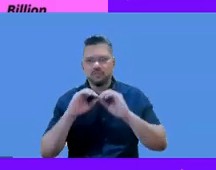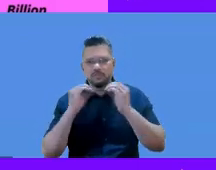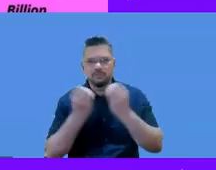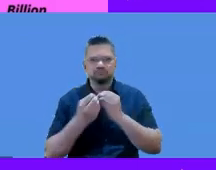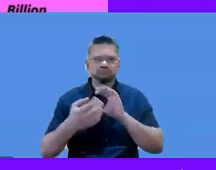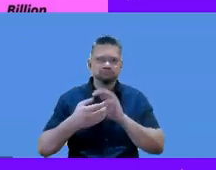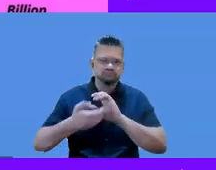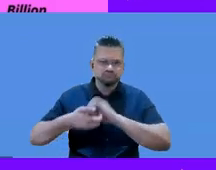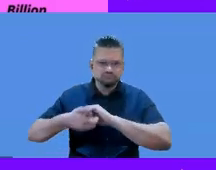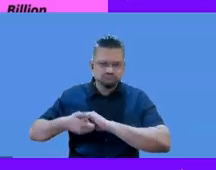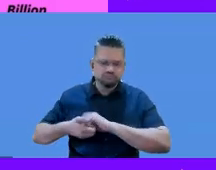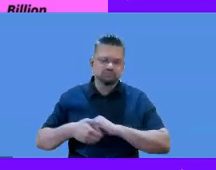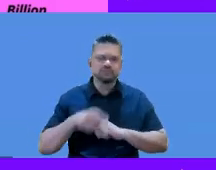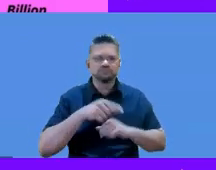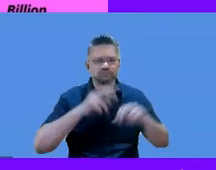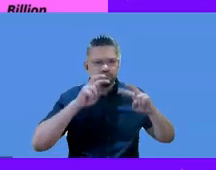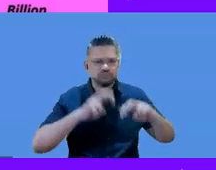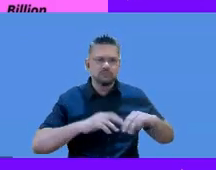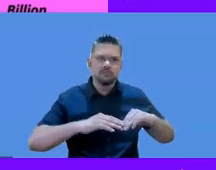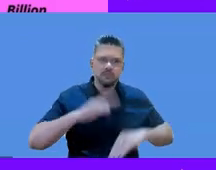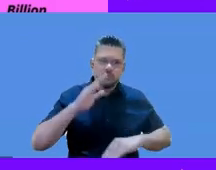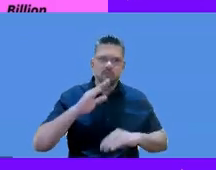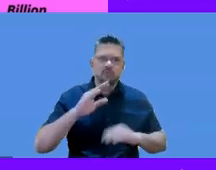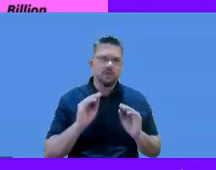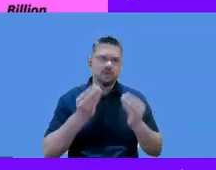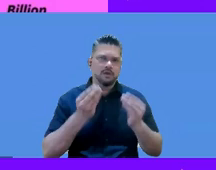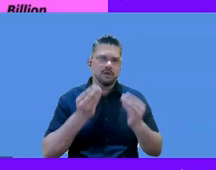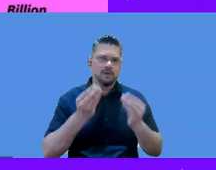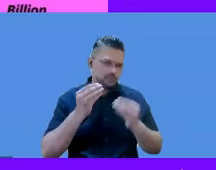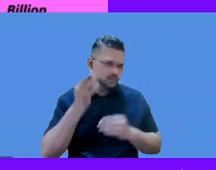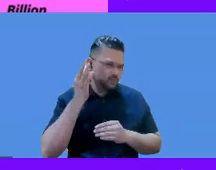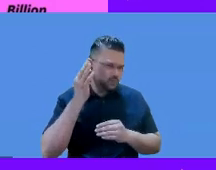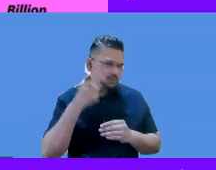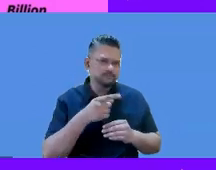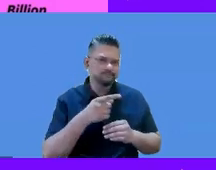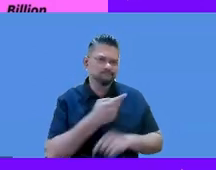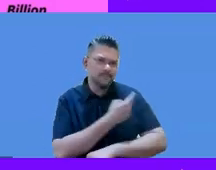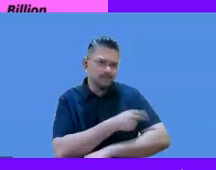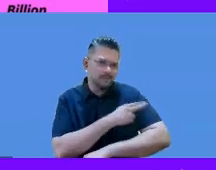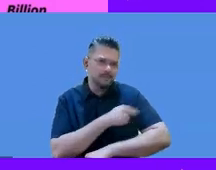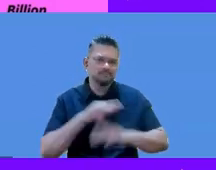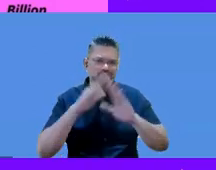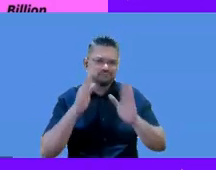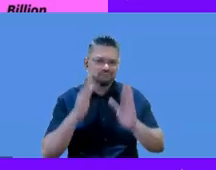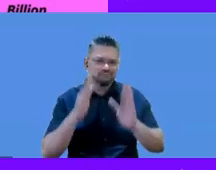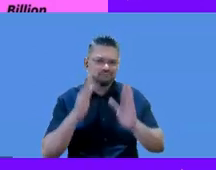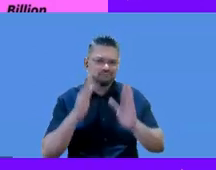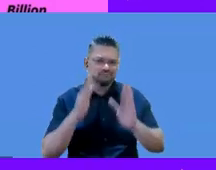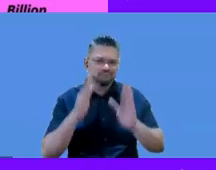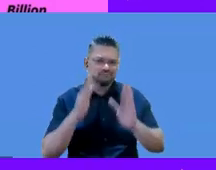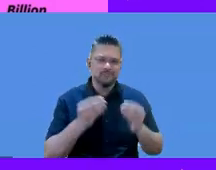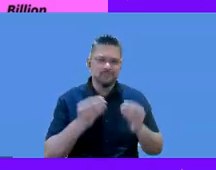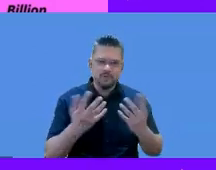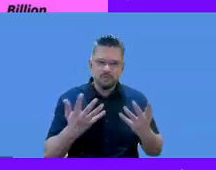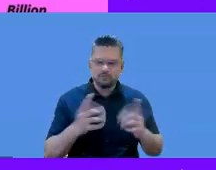girls and young women to sexual health clinics, as you just heard a little bit about, and brings a wealth of experience in leading research with